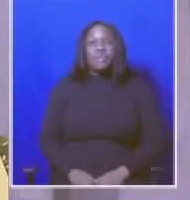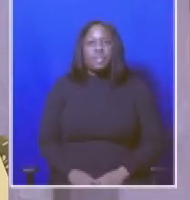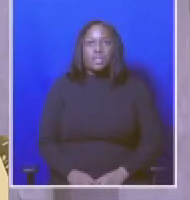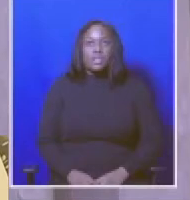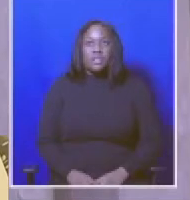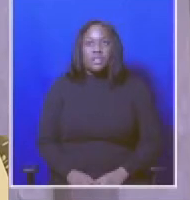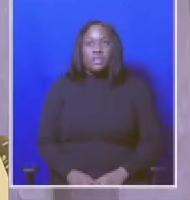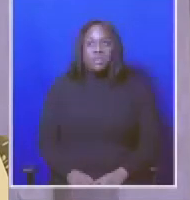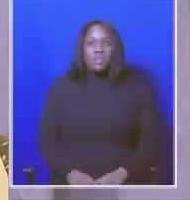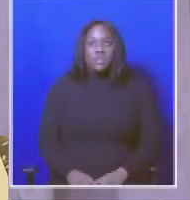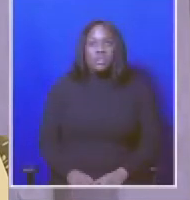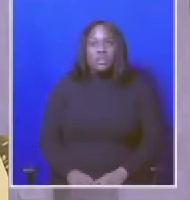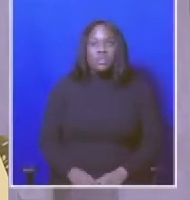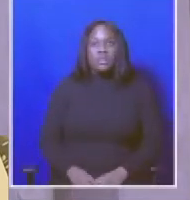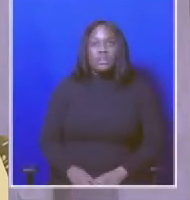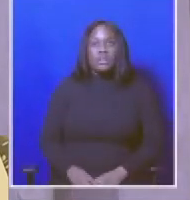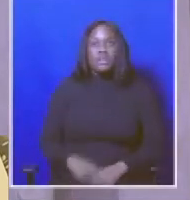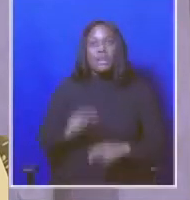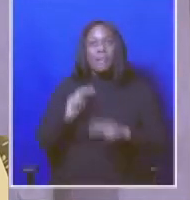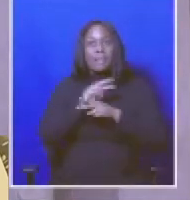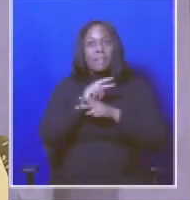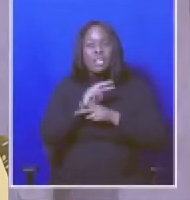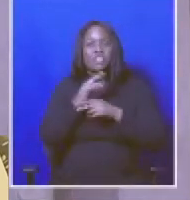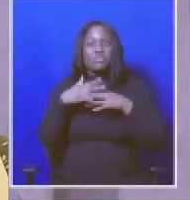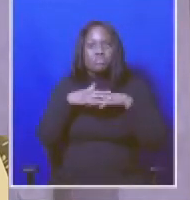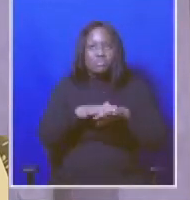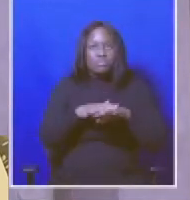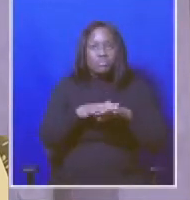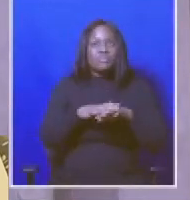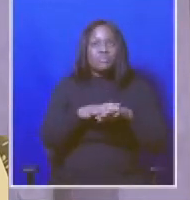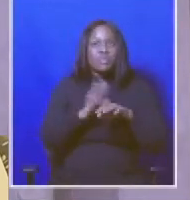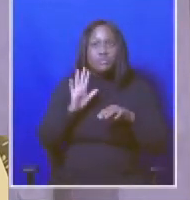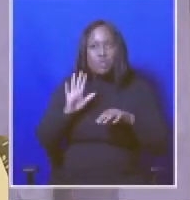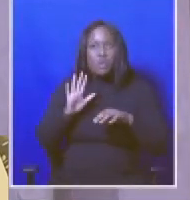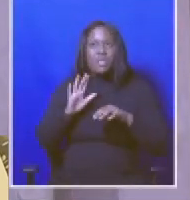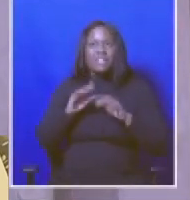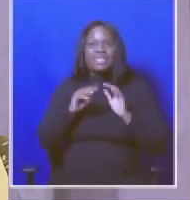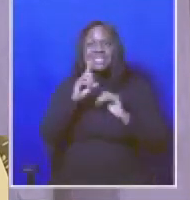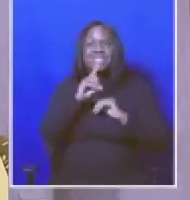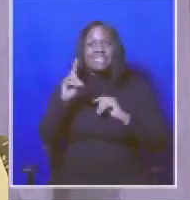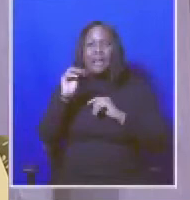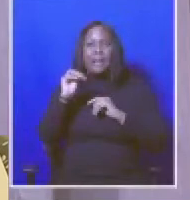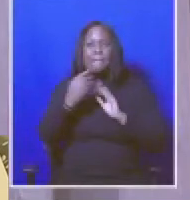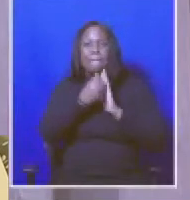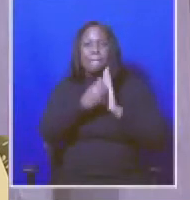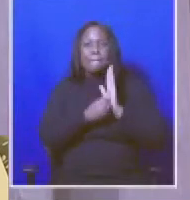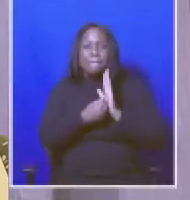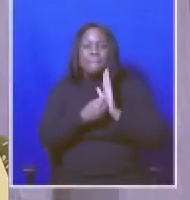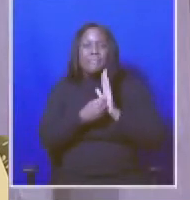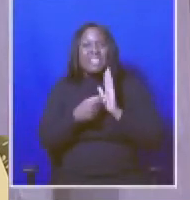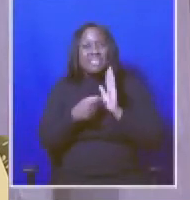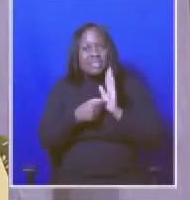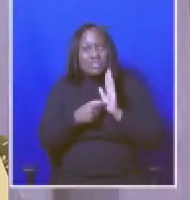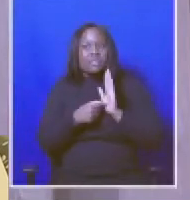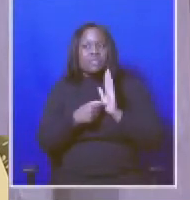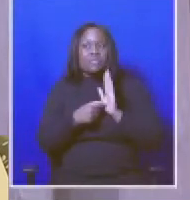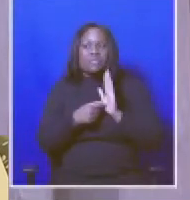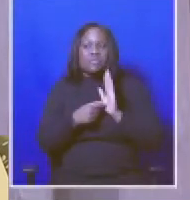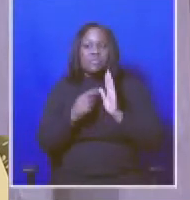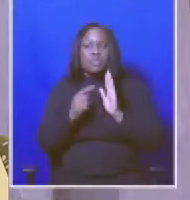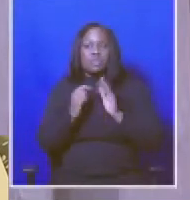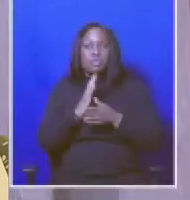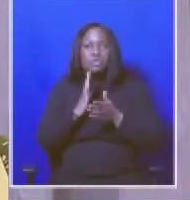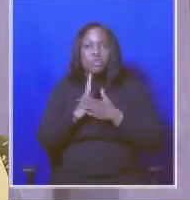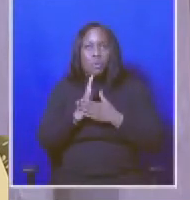us to monitor the implementation of the district development model, which is an operational model for improving